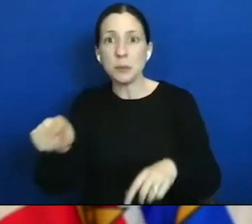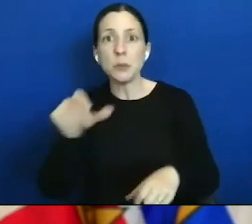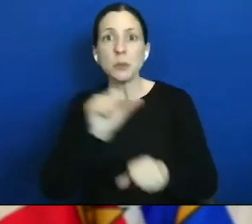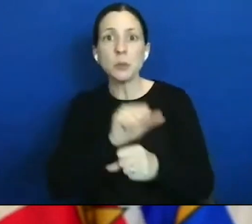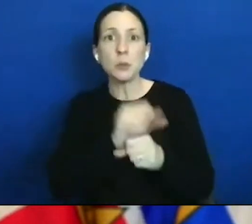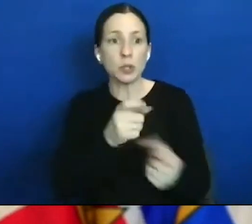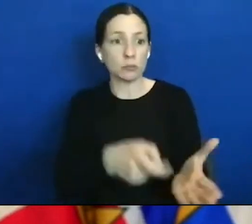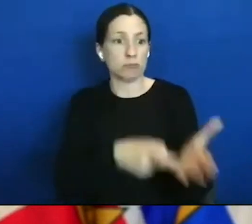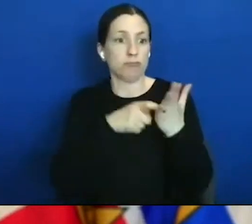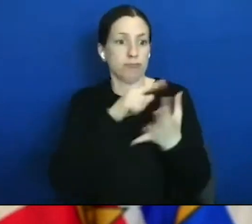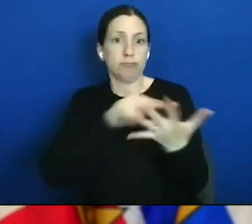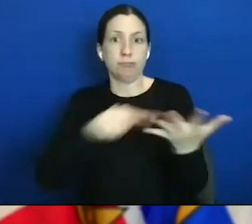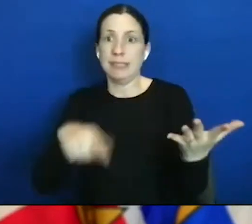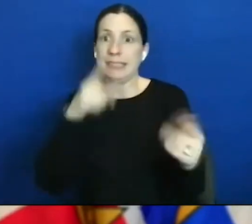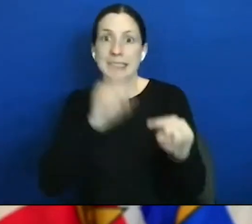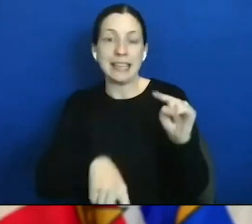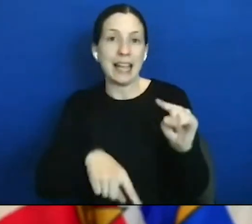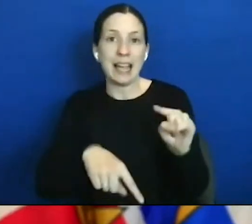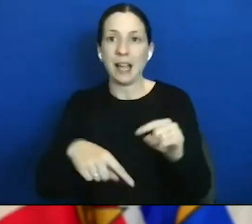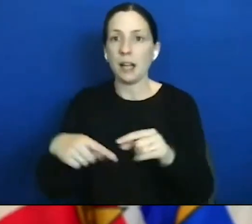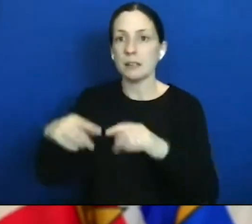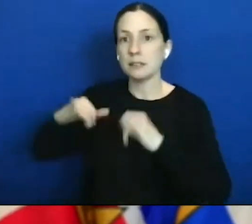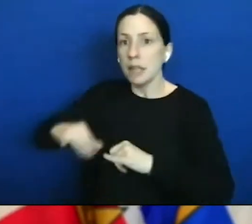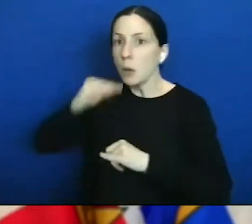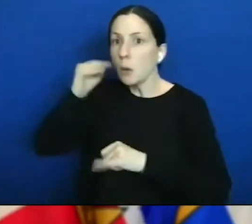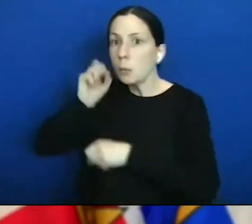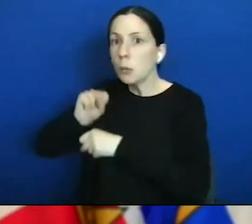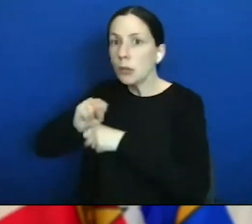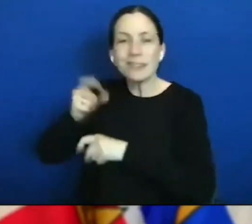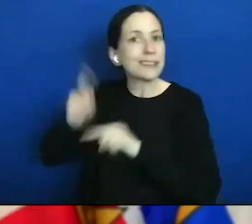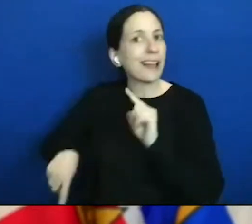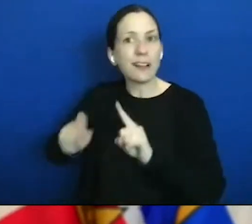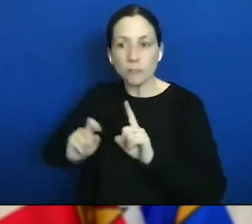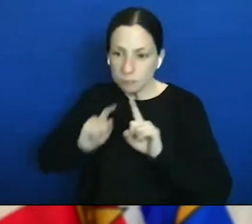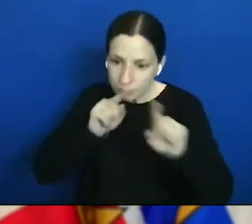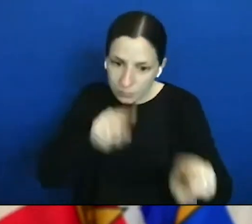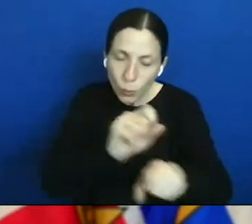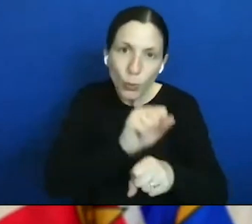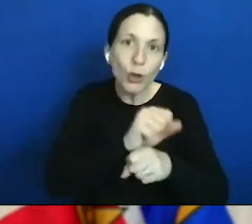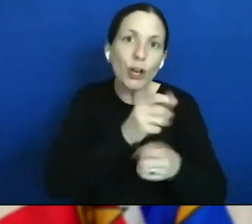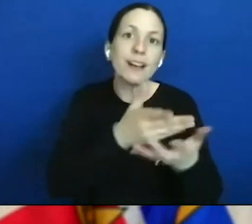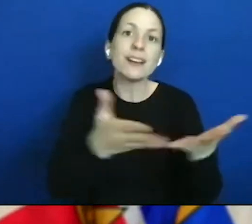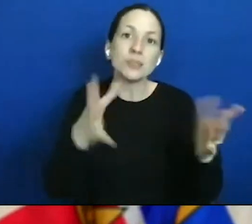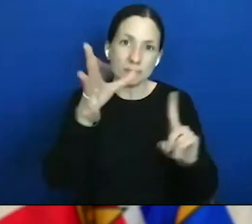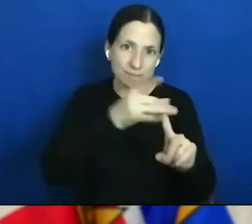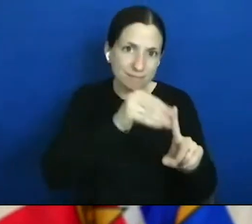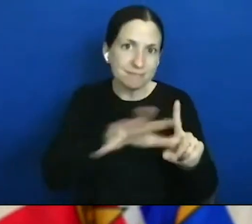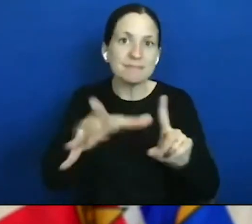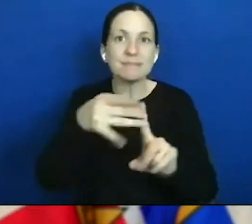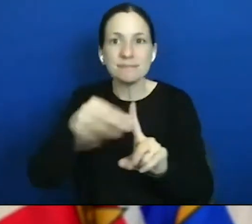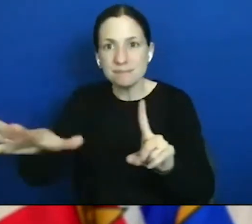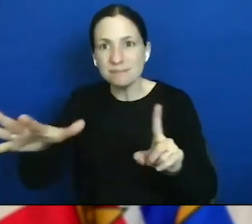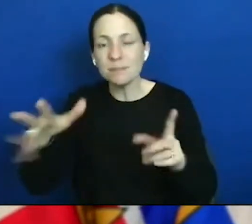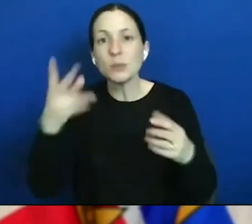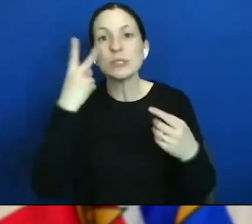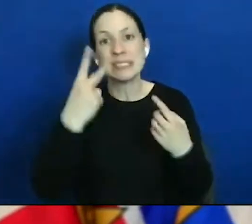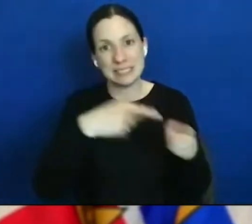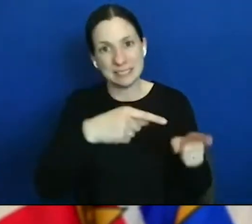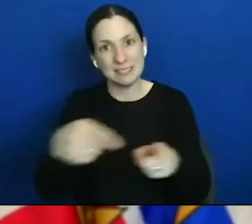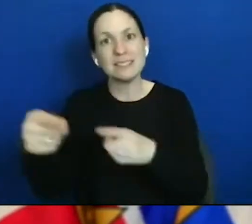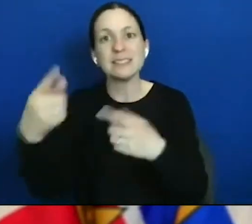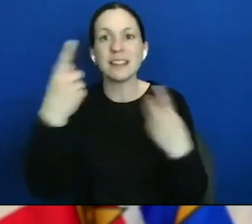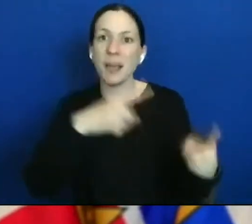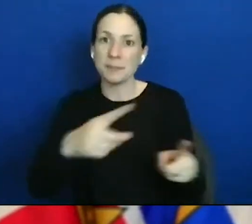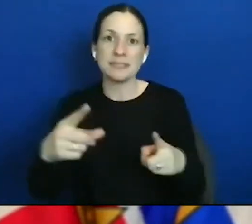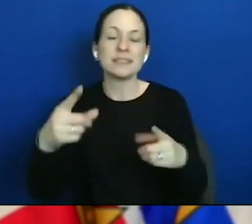in essential services who couldn't work from home. And that was reflected as well in the transmission in schools and in other